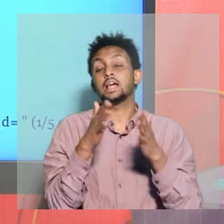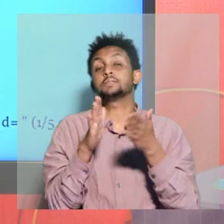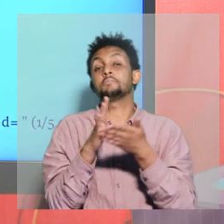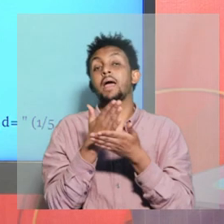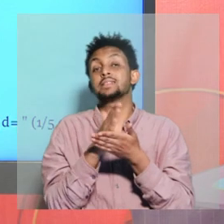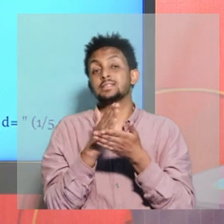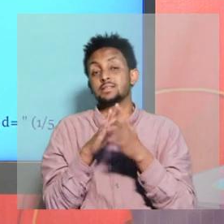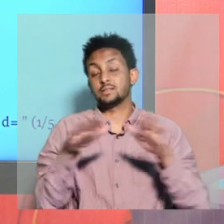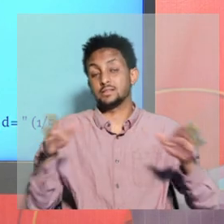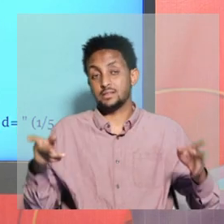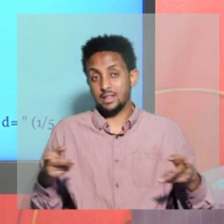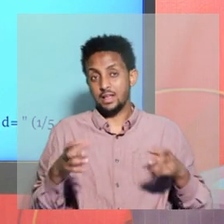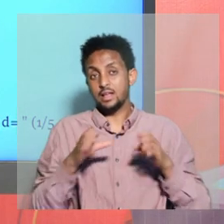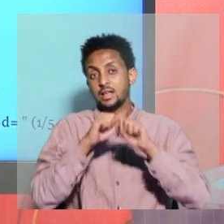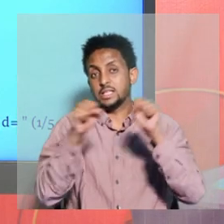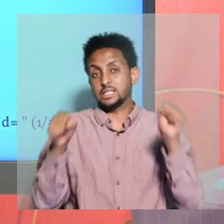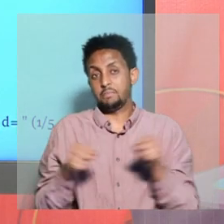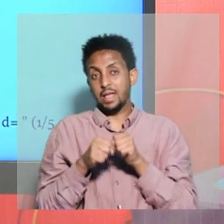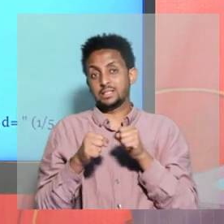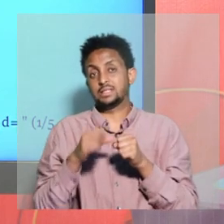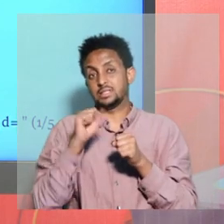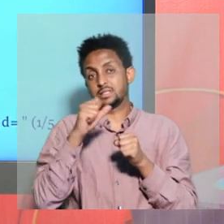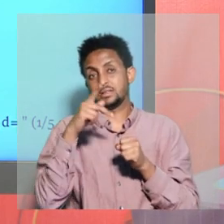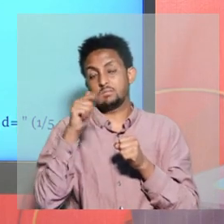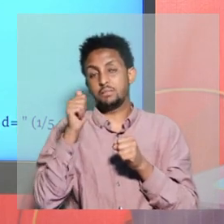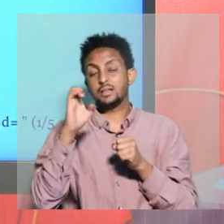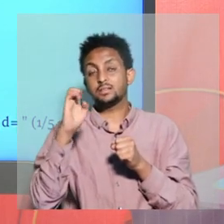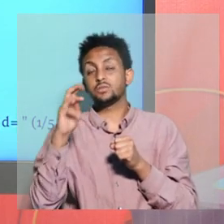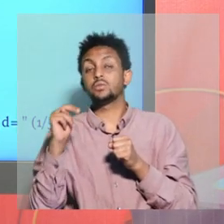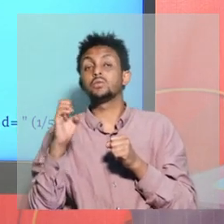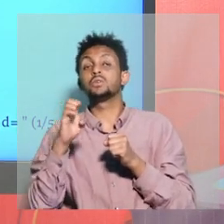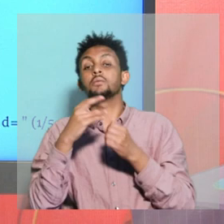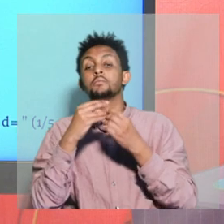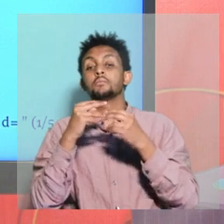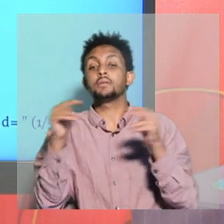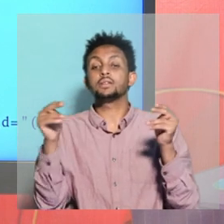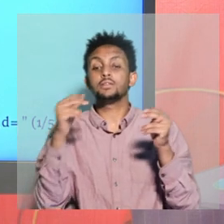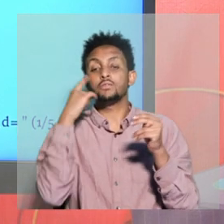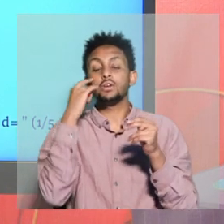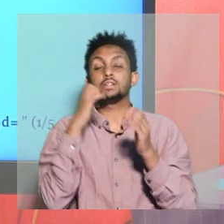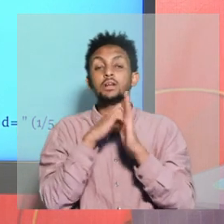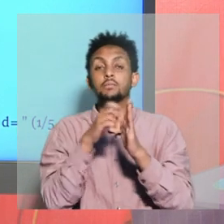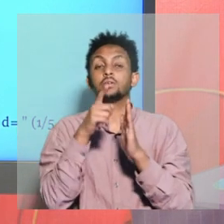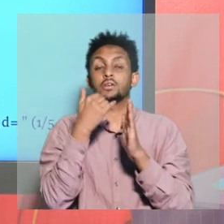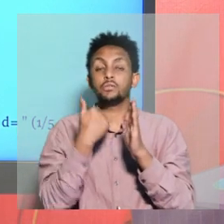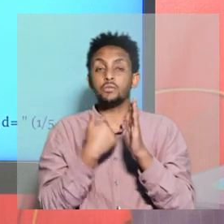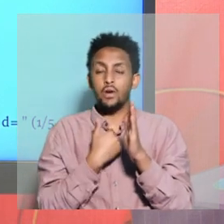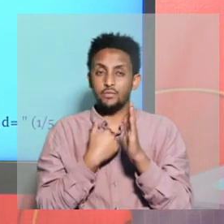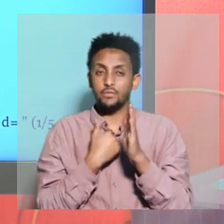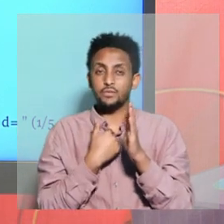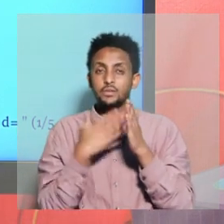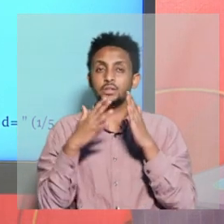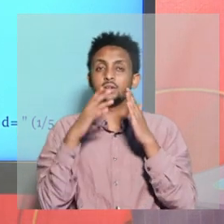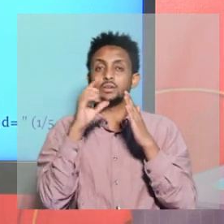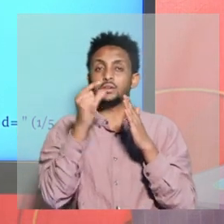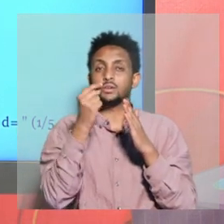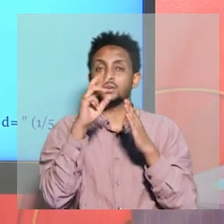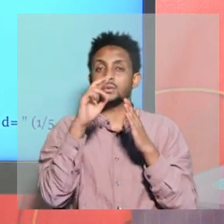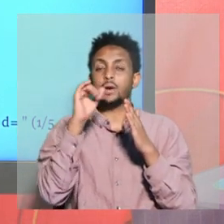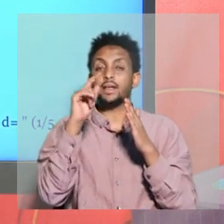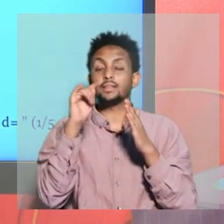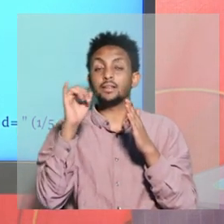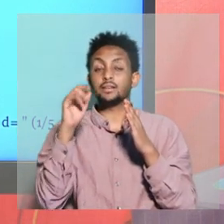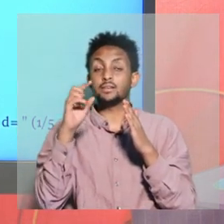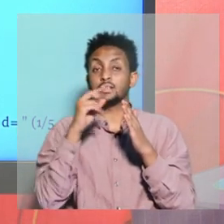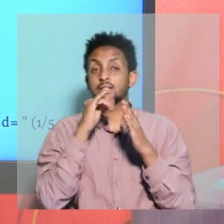between each slits, and it's possible to express this in meter. And for example, if you have the grating, let's say that